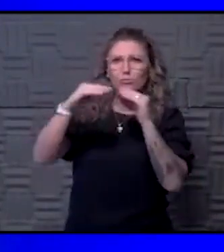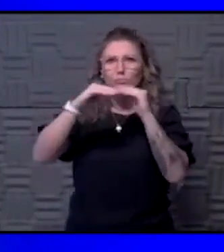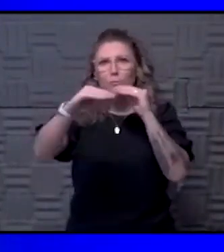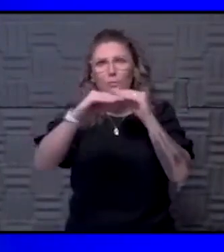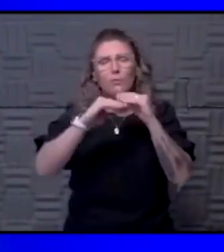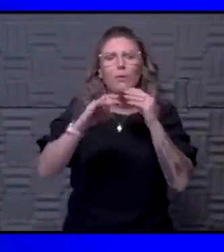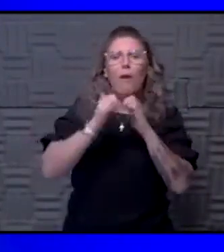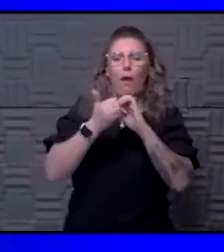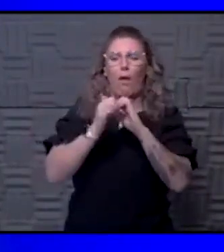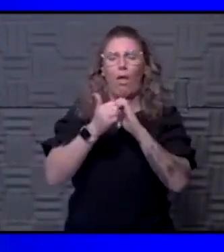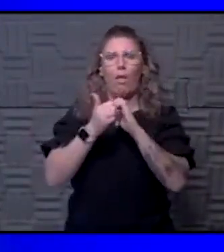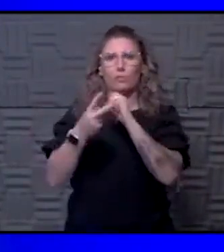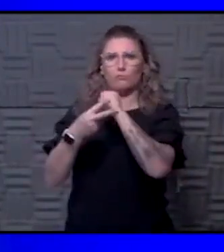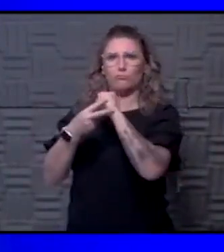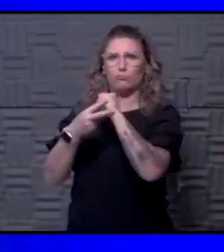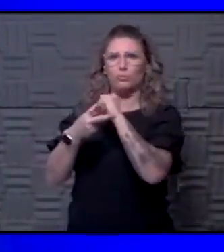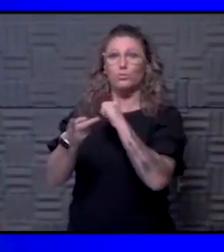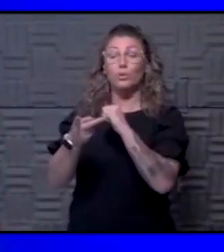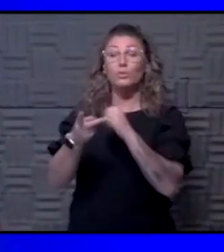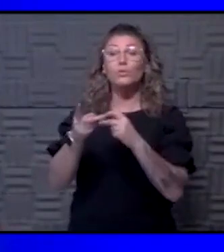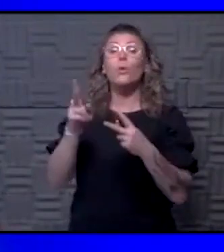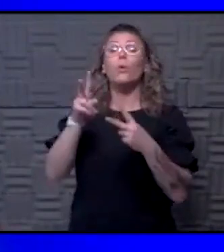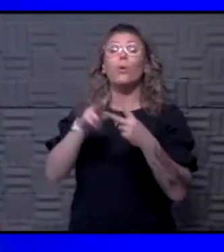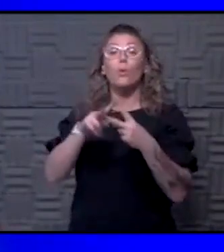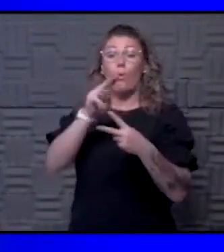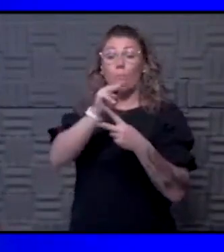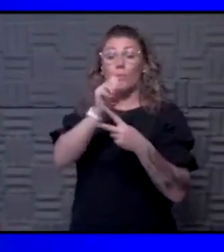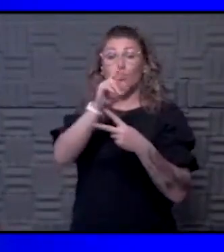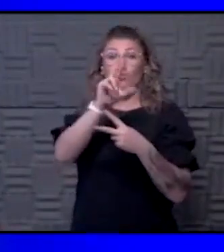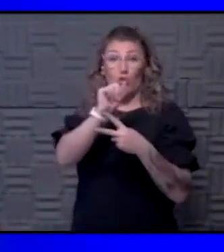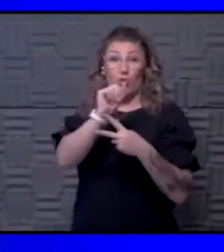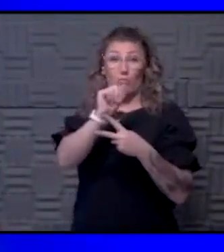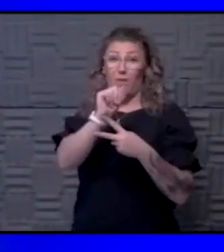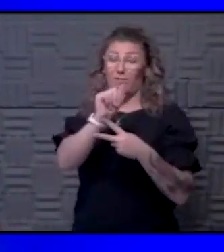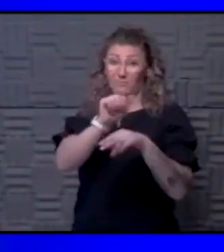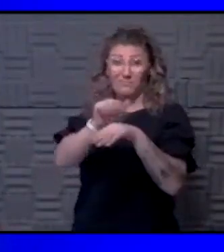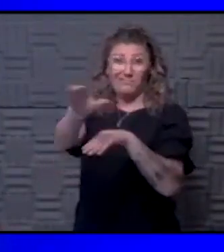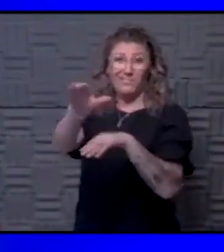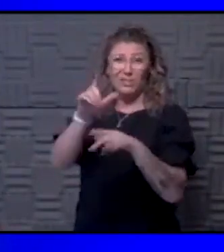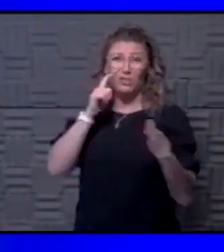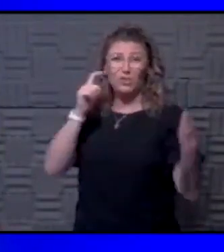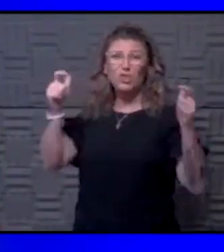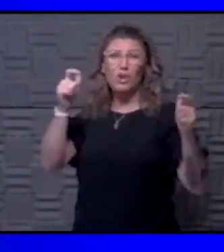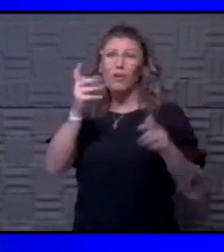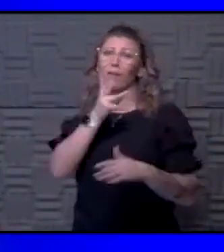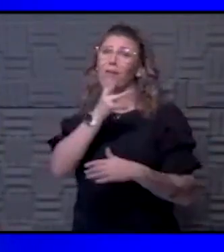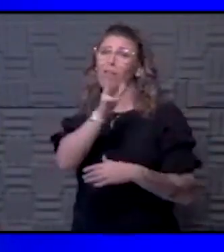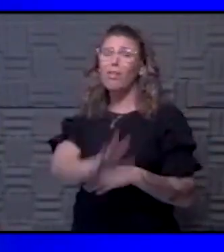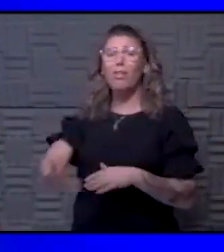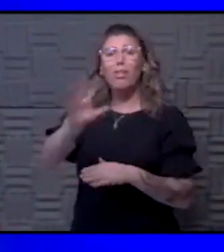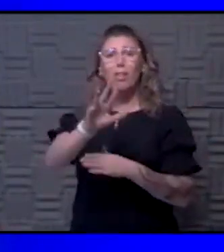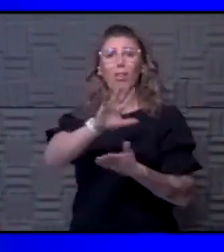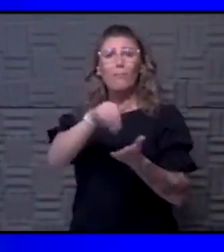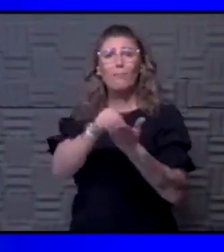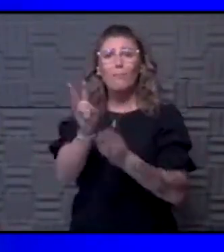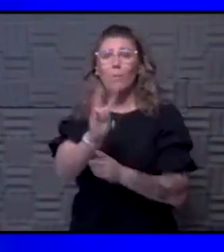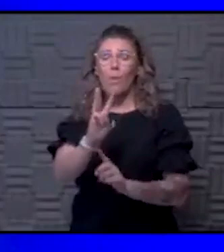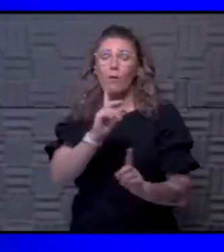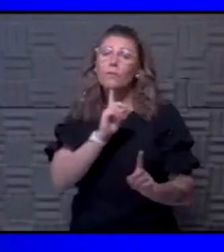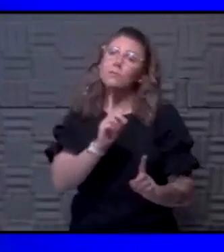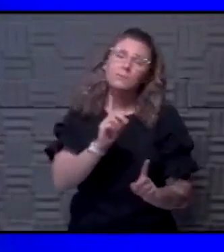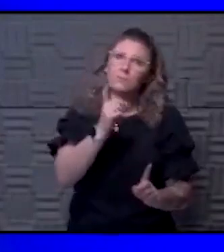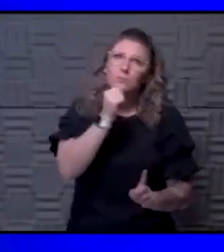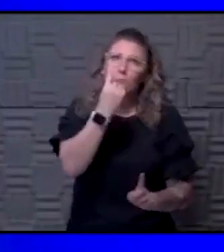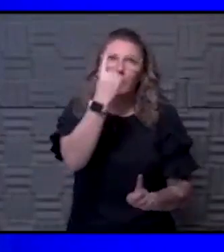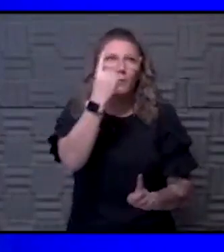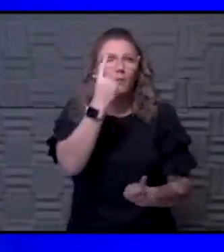and how things can be stored. So Moderna is still largely being sent to many, many rural areas in the Midwest. So I don't think